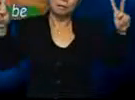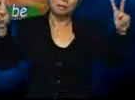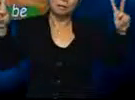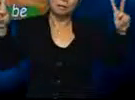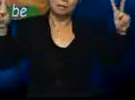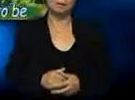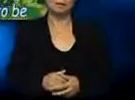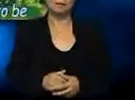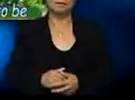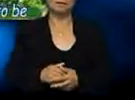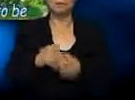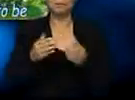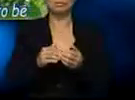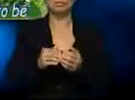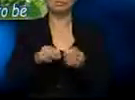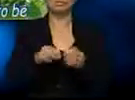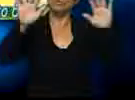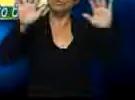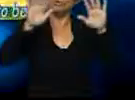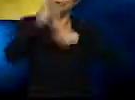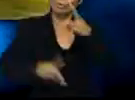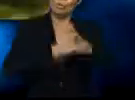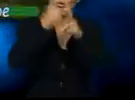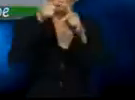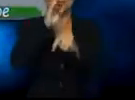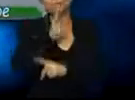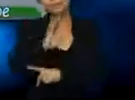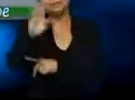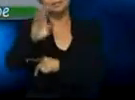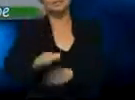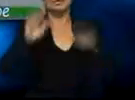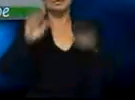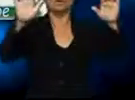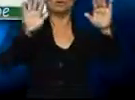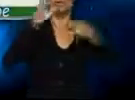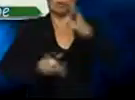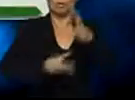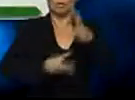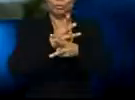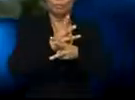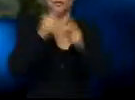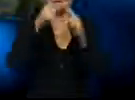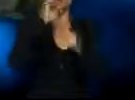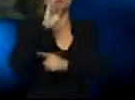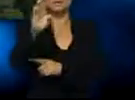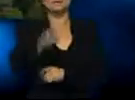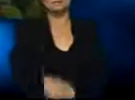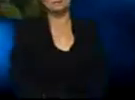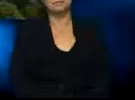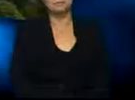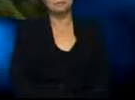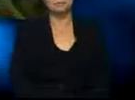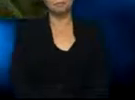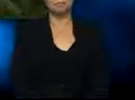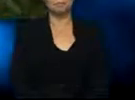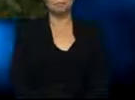harmony. It's a wonderful world to be. Wonderful world to be.